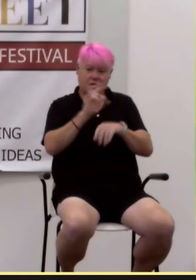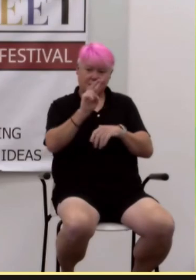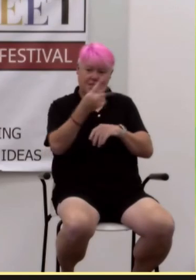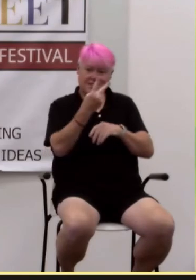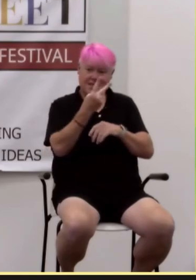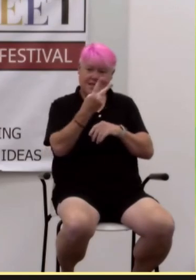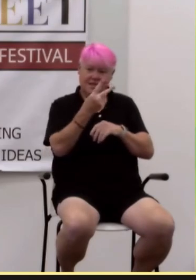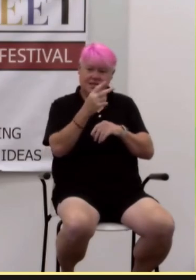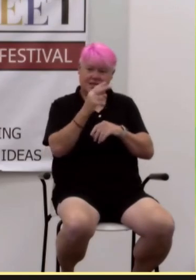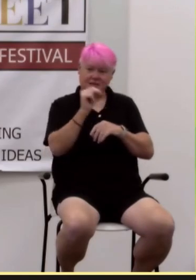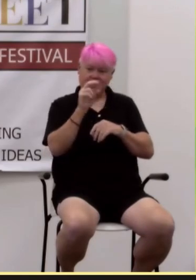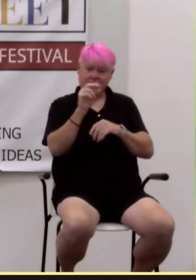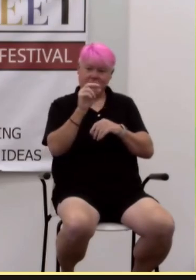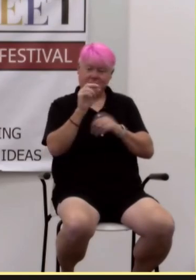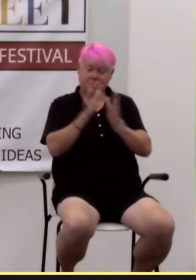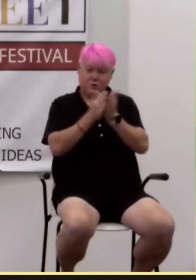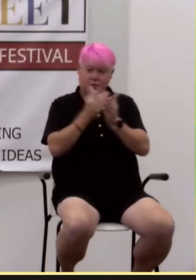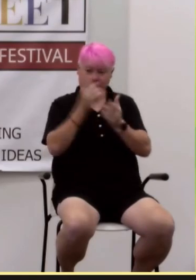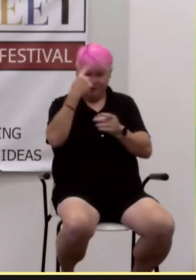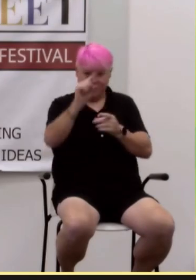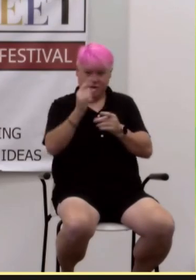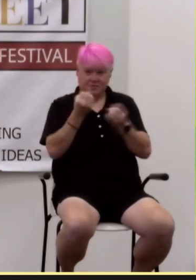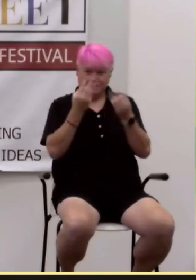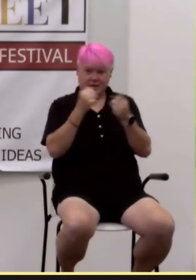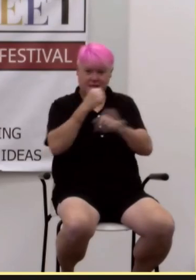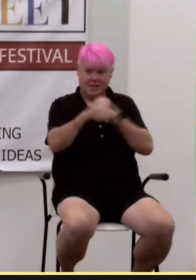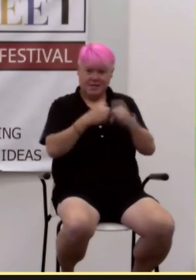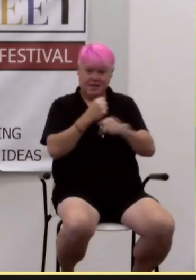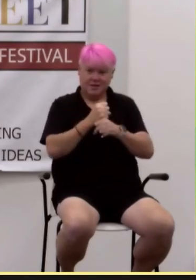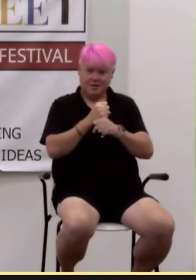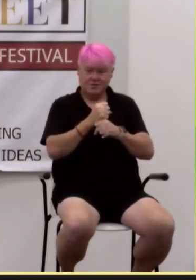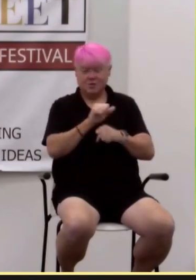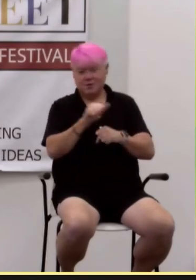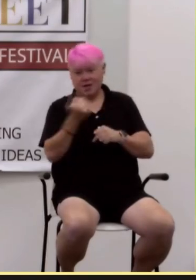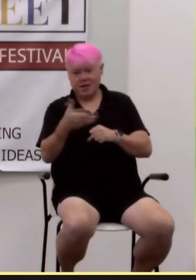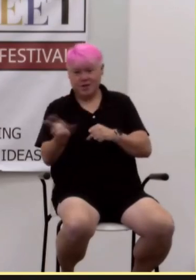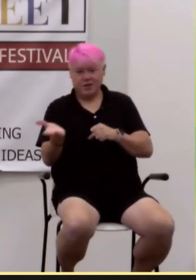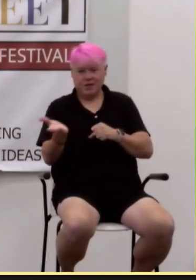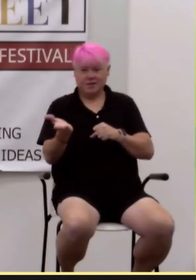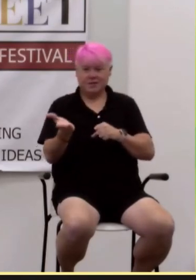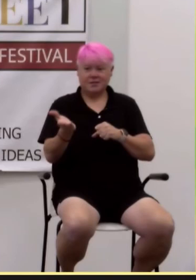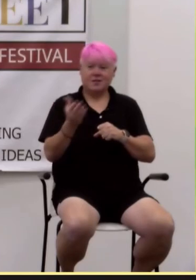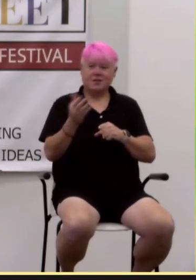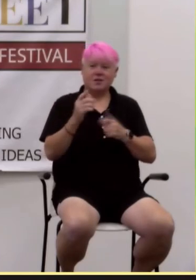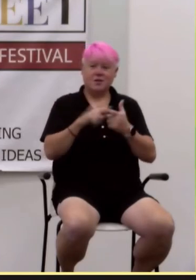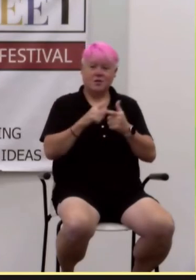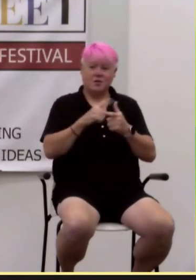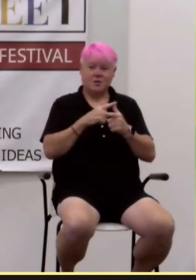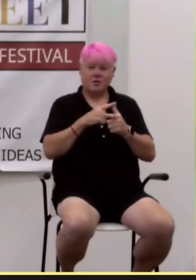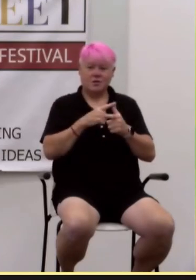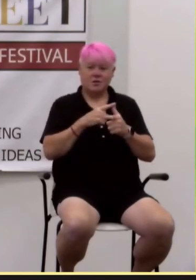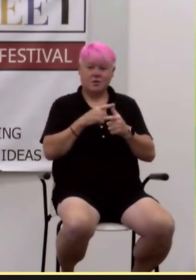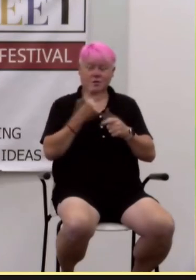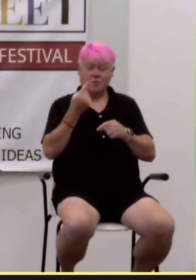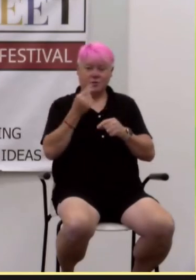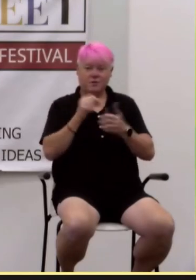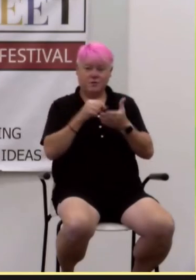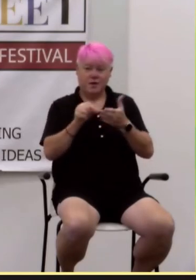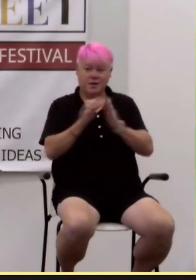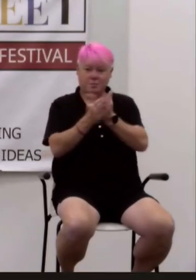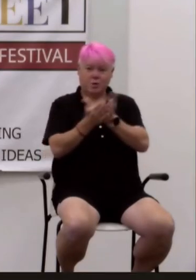for as many years, or were you doing other things in the meantime, or was just doing the novel?